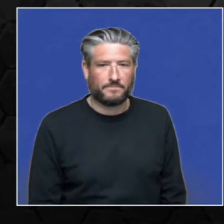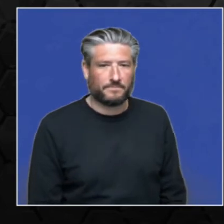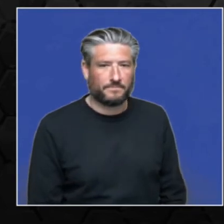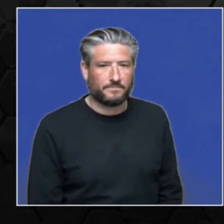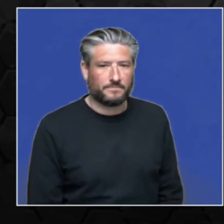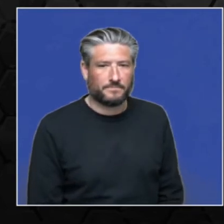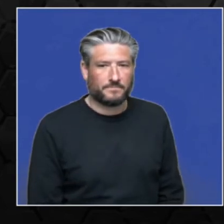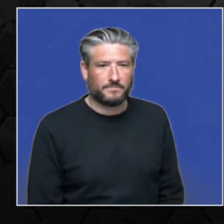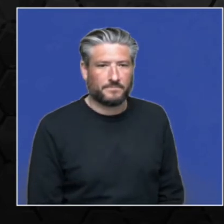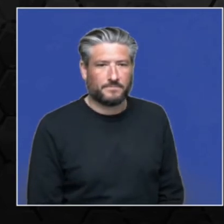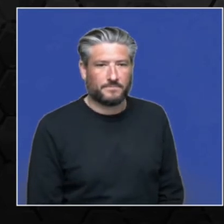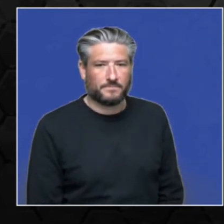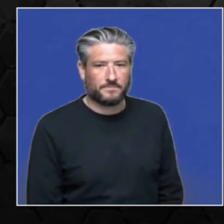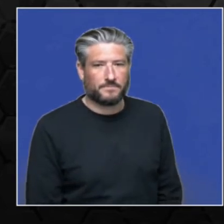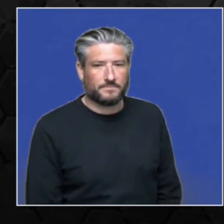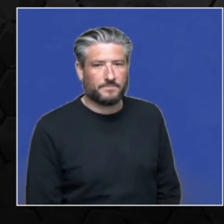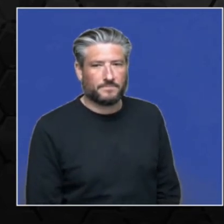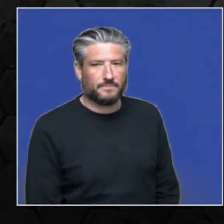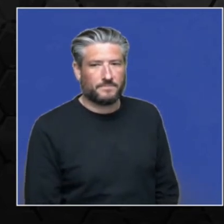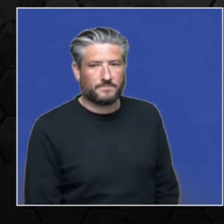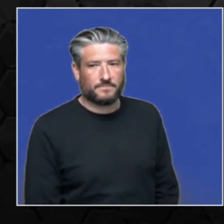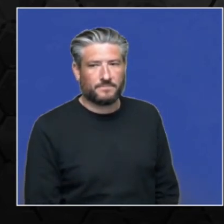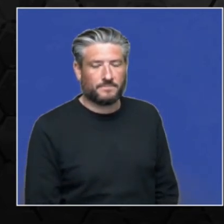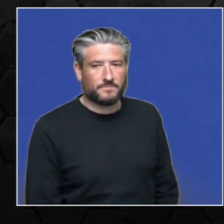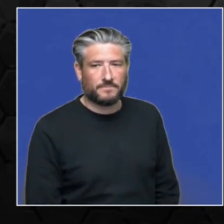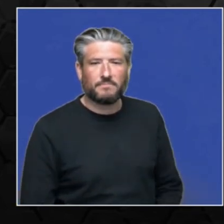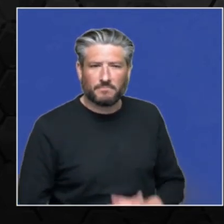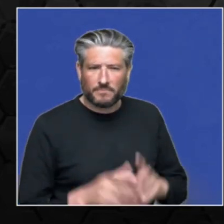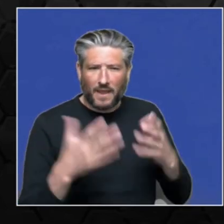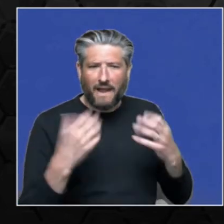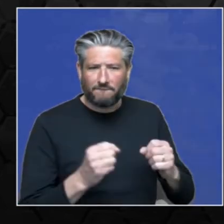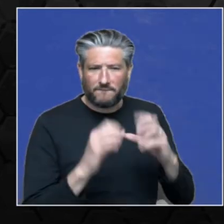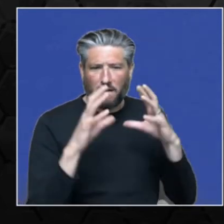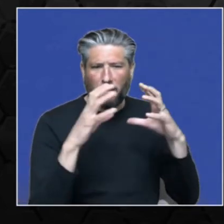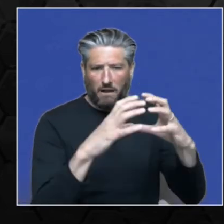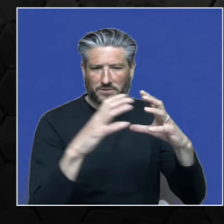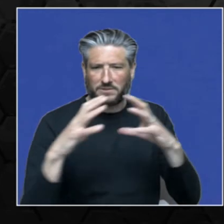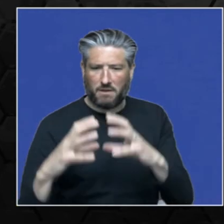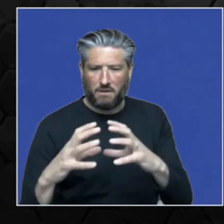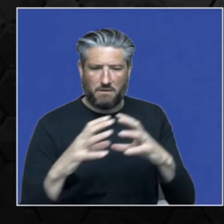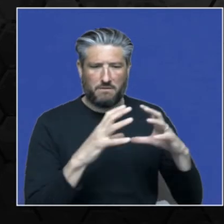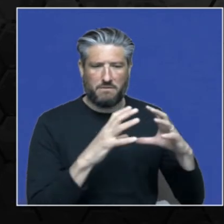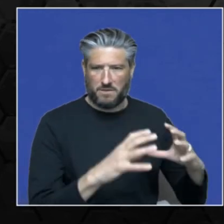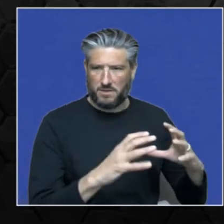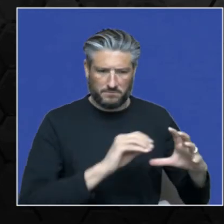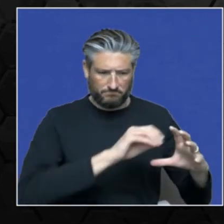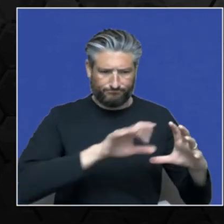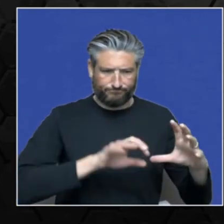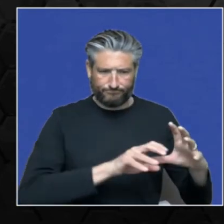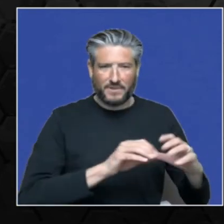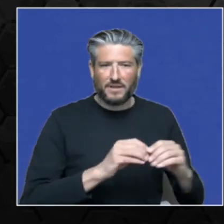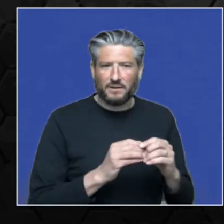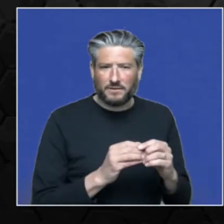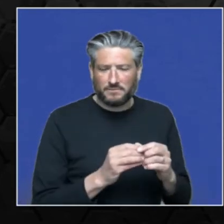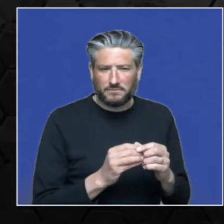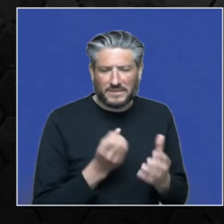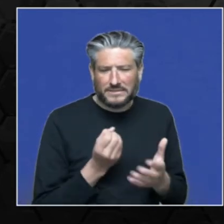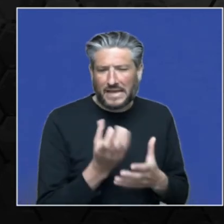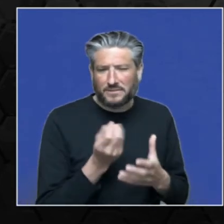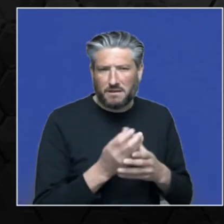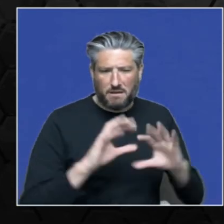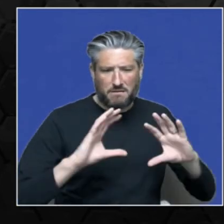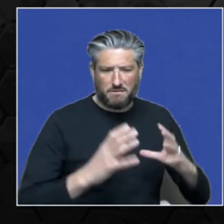number of cluster, the data points is inside of each cluster are homogeneous and they